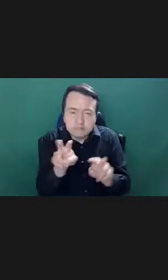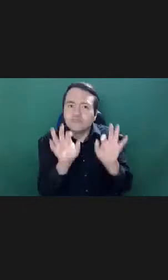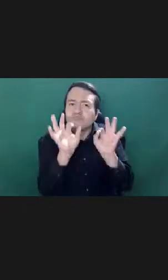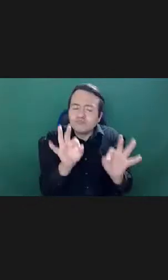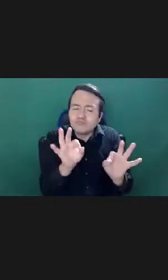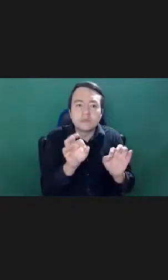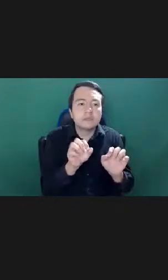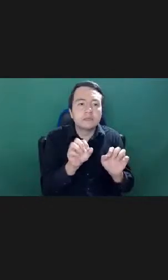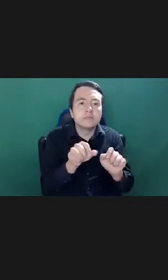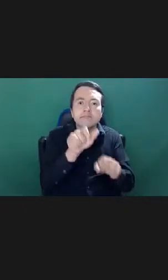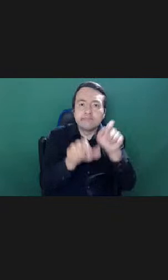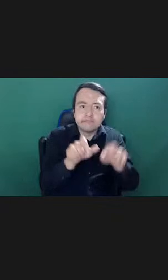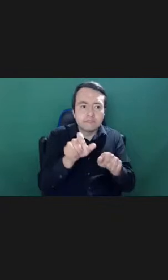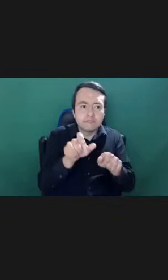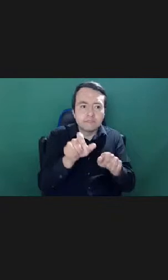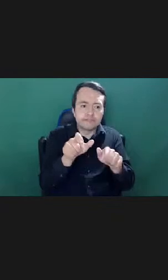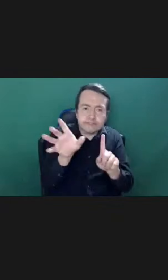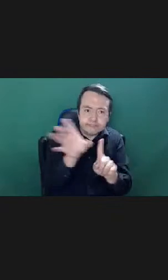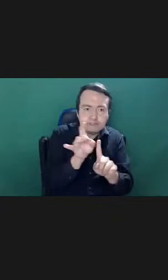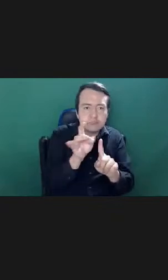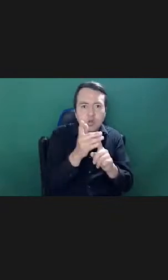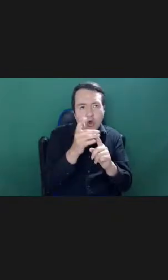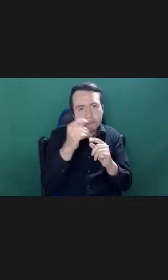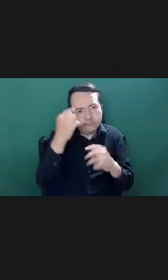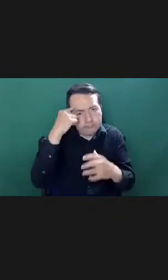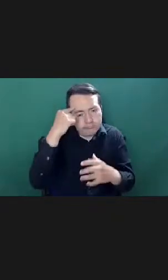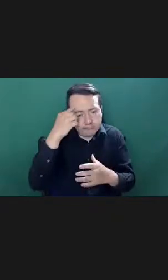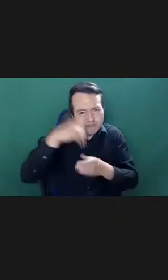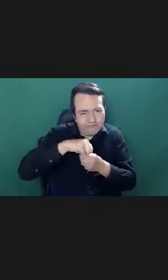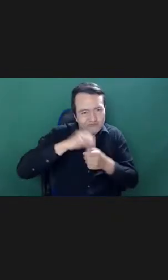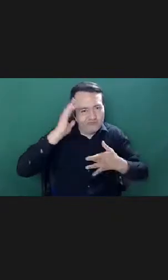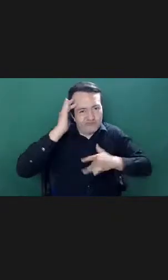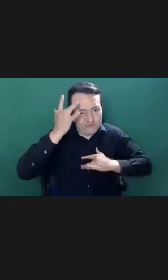population, followed closely by then